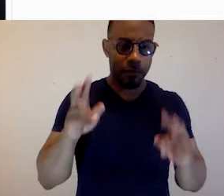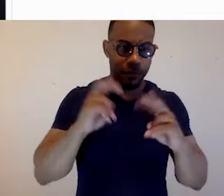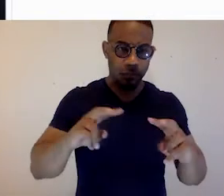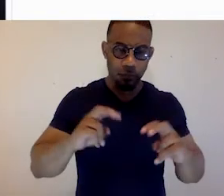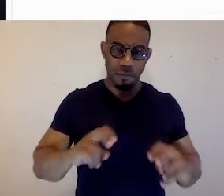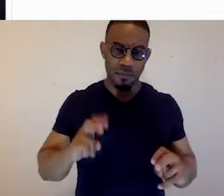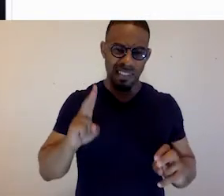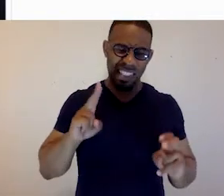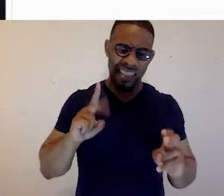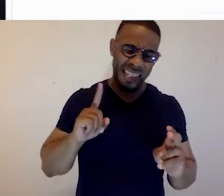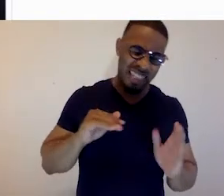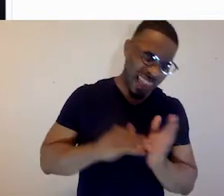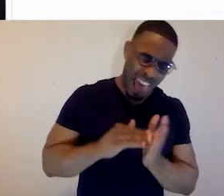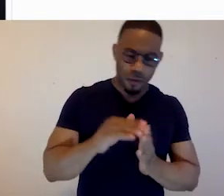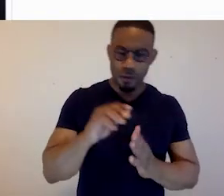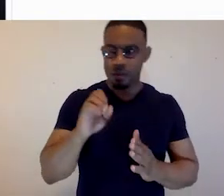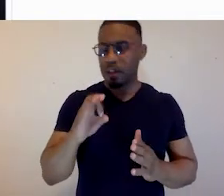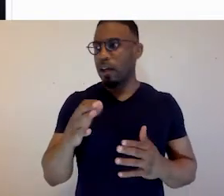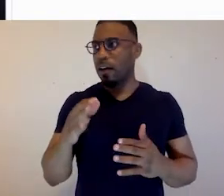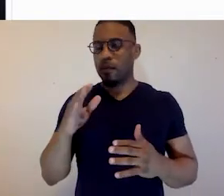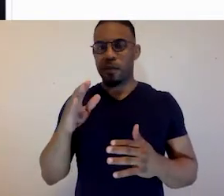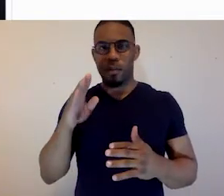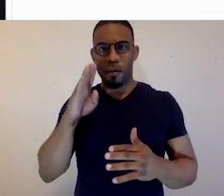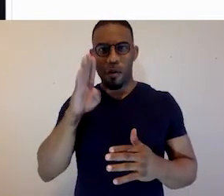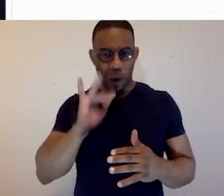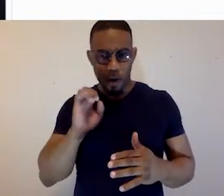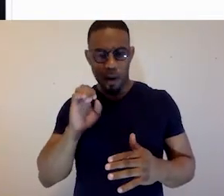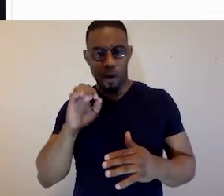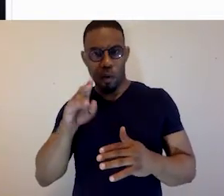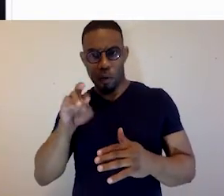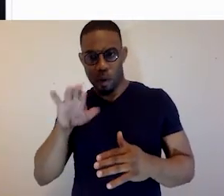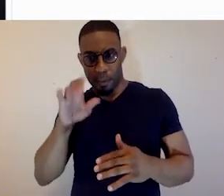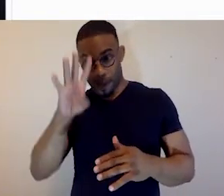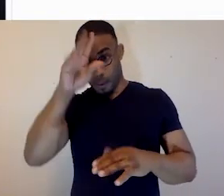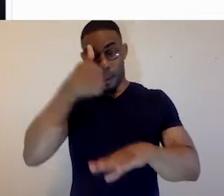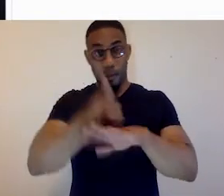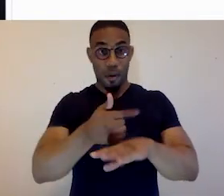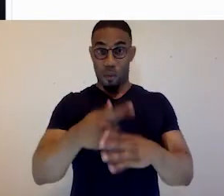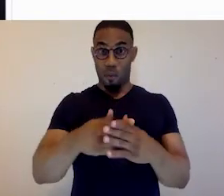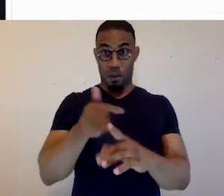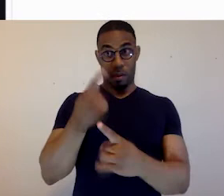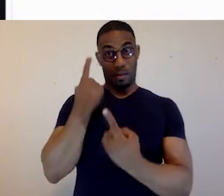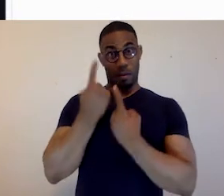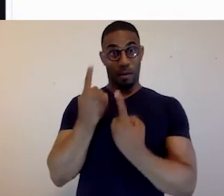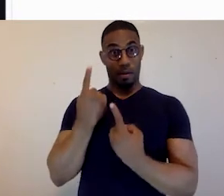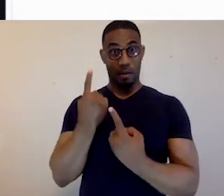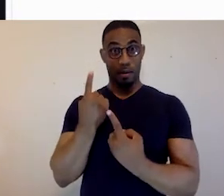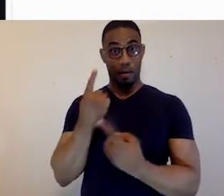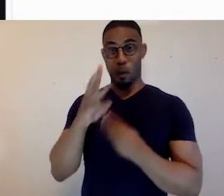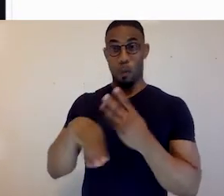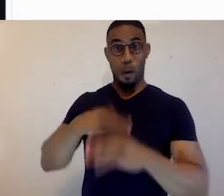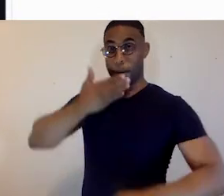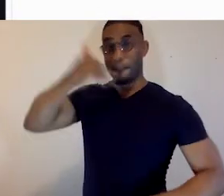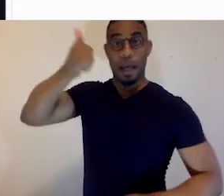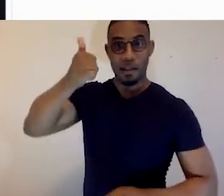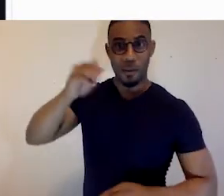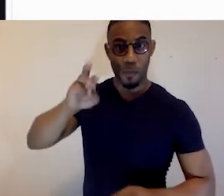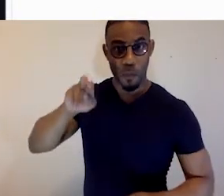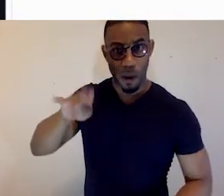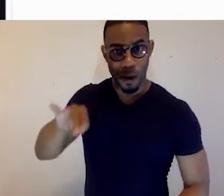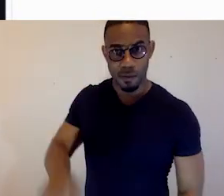analyze thousands of brownie recipes and came up with what it considered the world's best